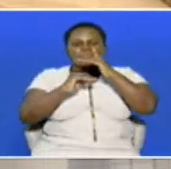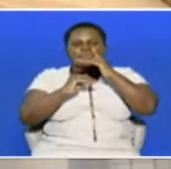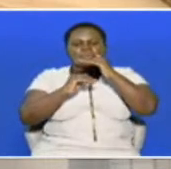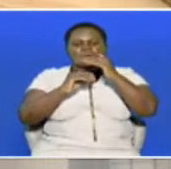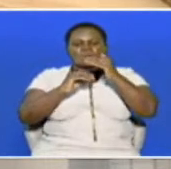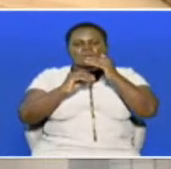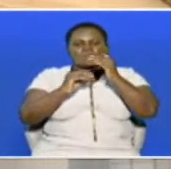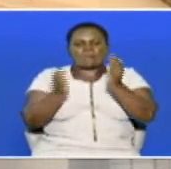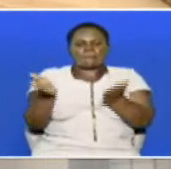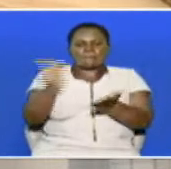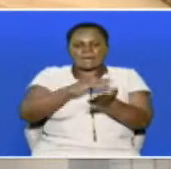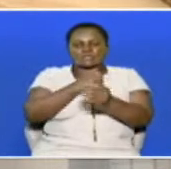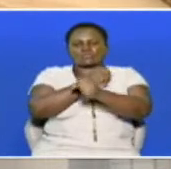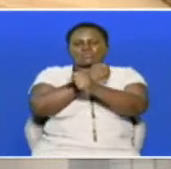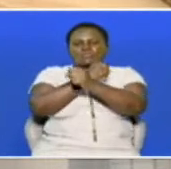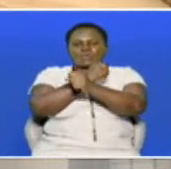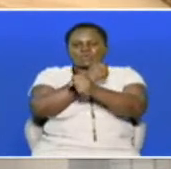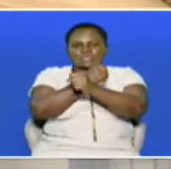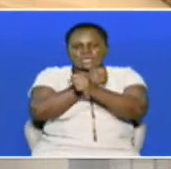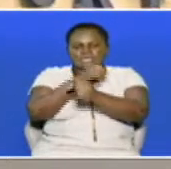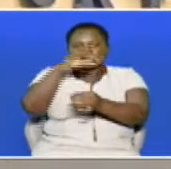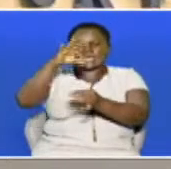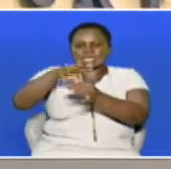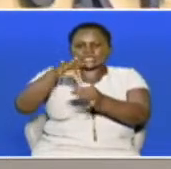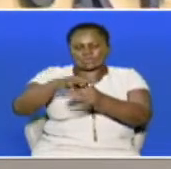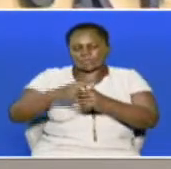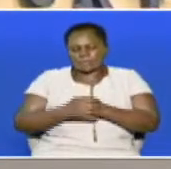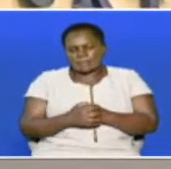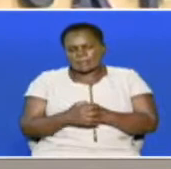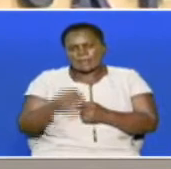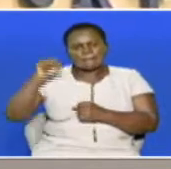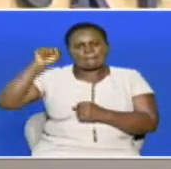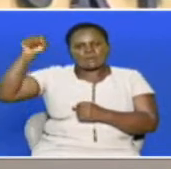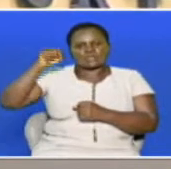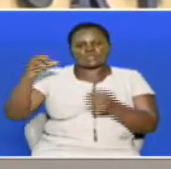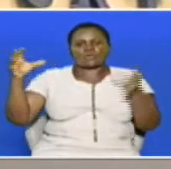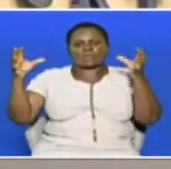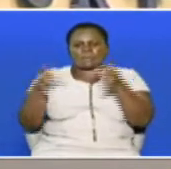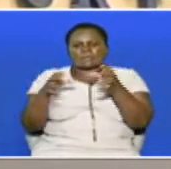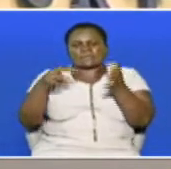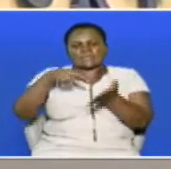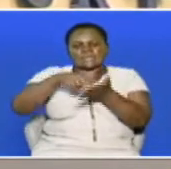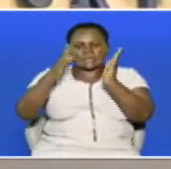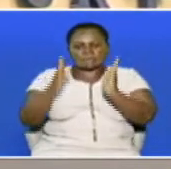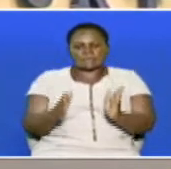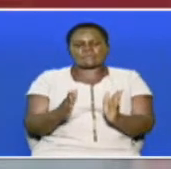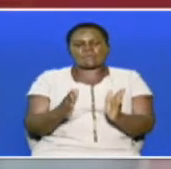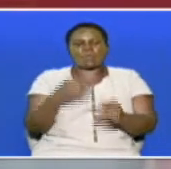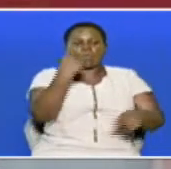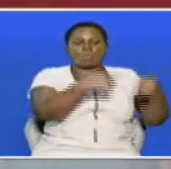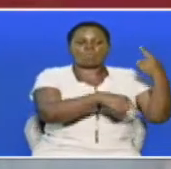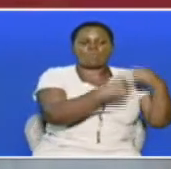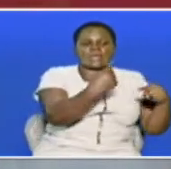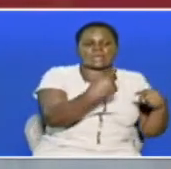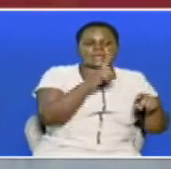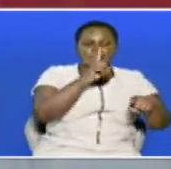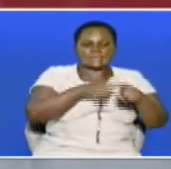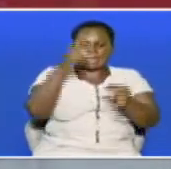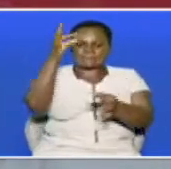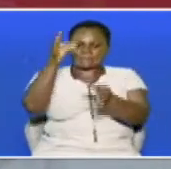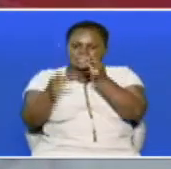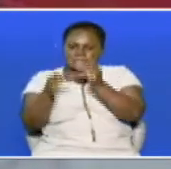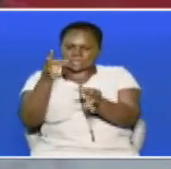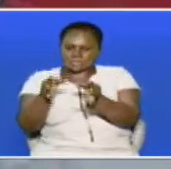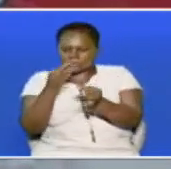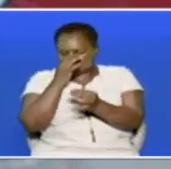reinstated to protect the integrity of the elections. Political parties and candidates have carried the day. In his ruling,